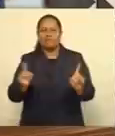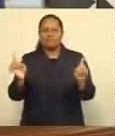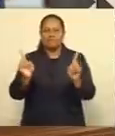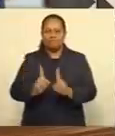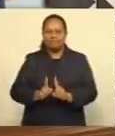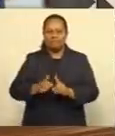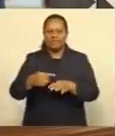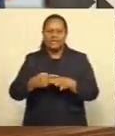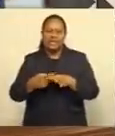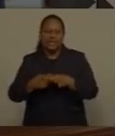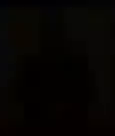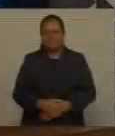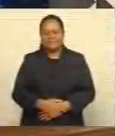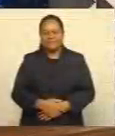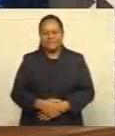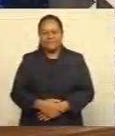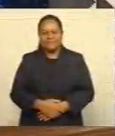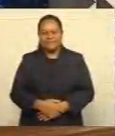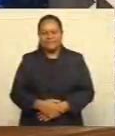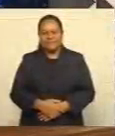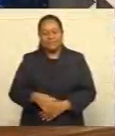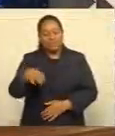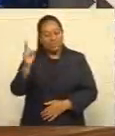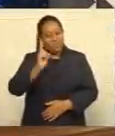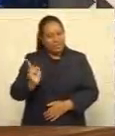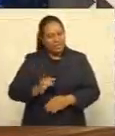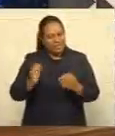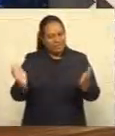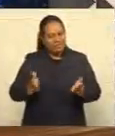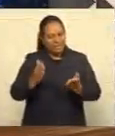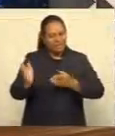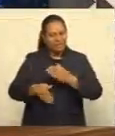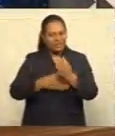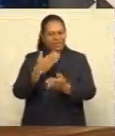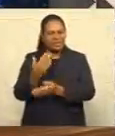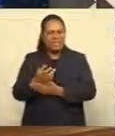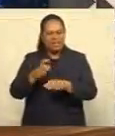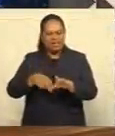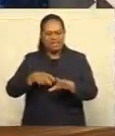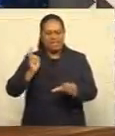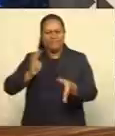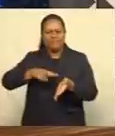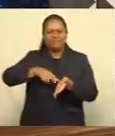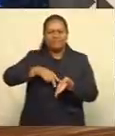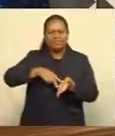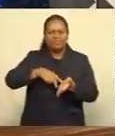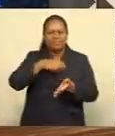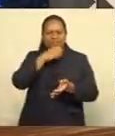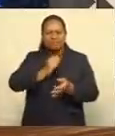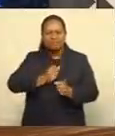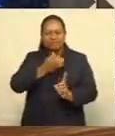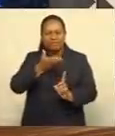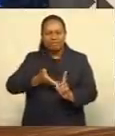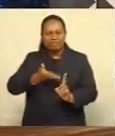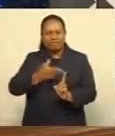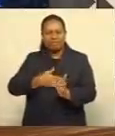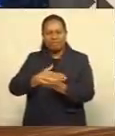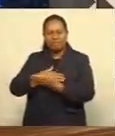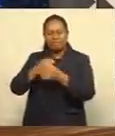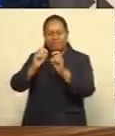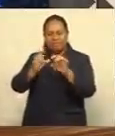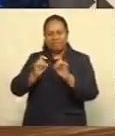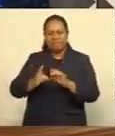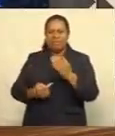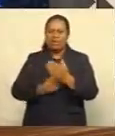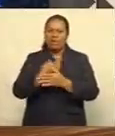English Premier League champions. In today's Play of the Day, retired rugby league great Paul Gallen floored Australia's only ever world